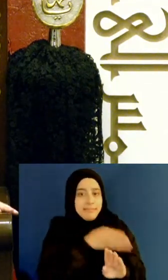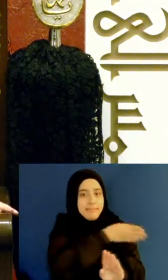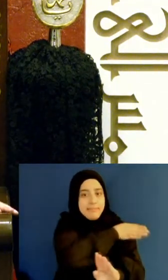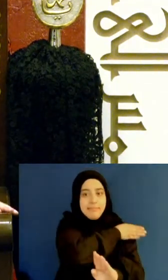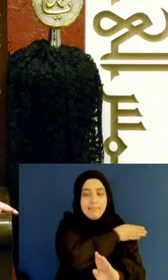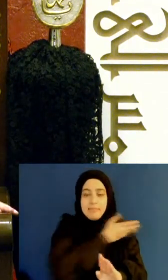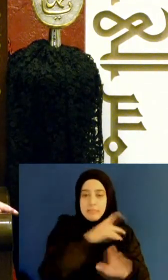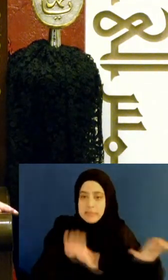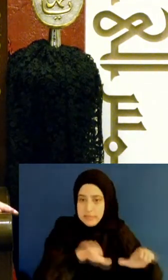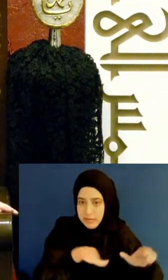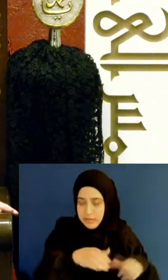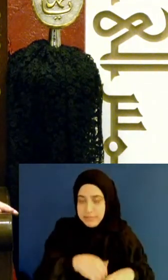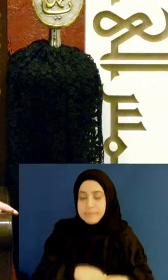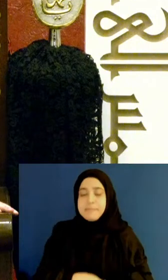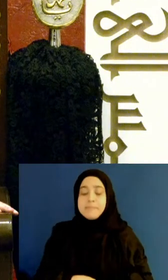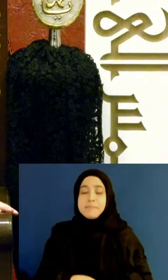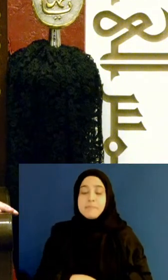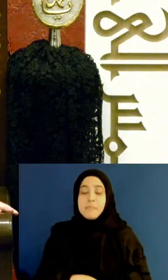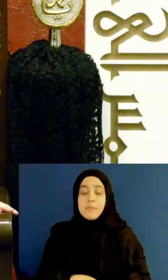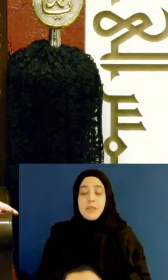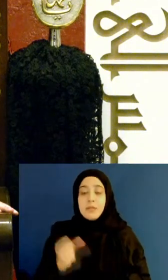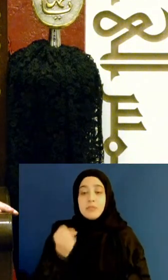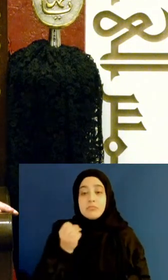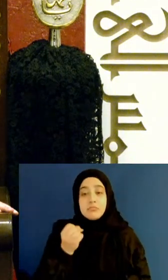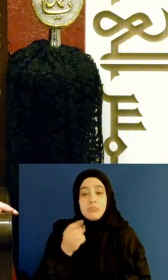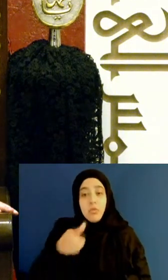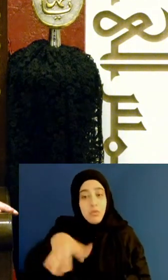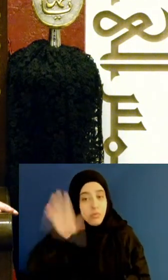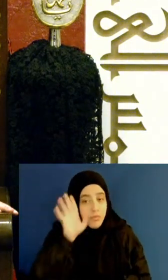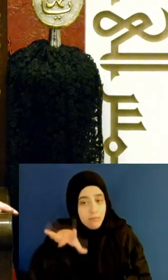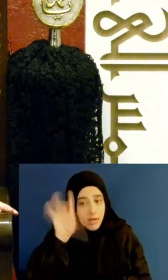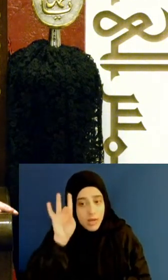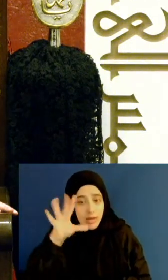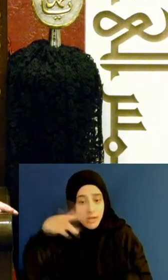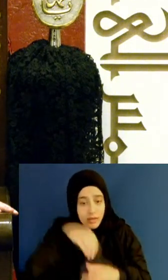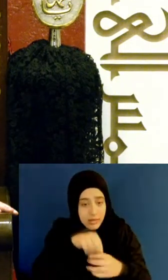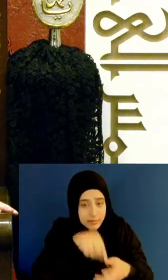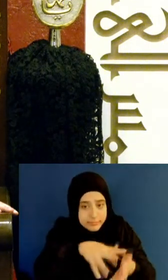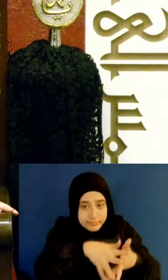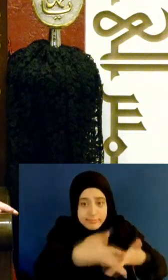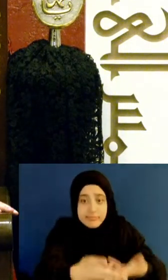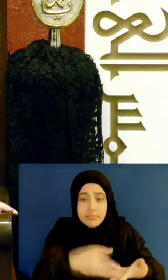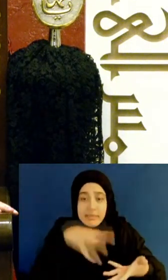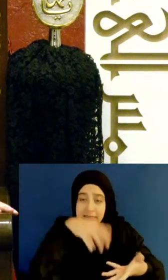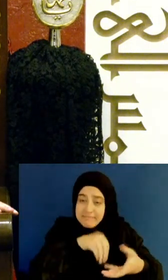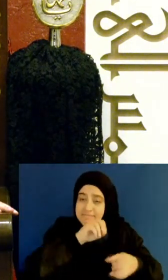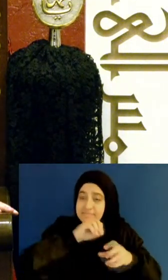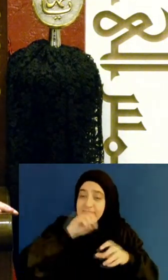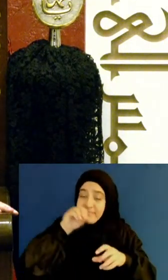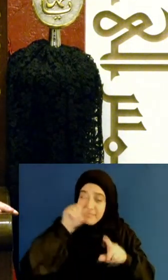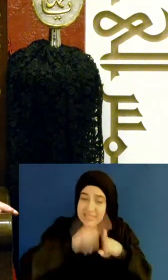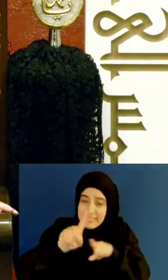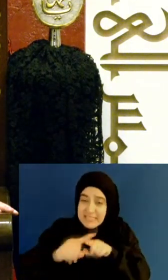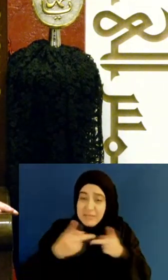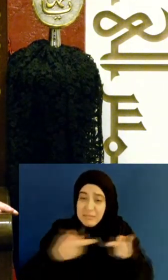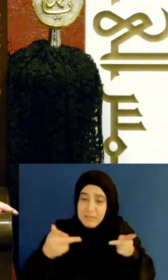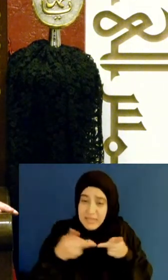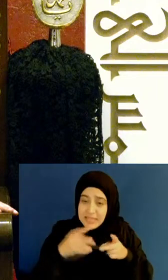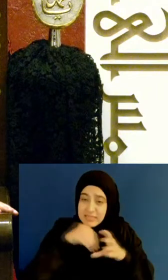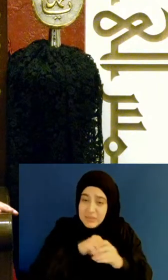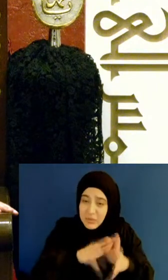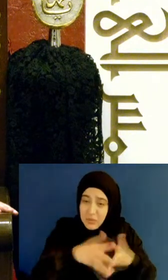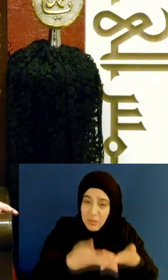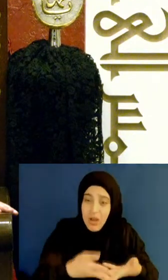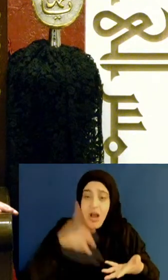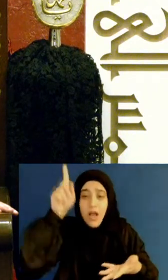bab, Allah subhanahu wa ta'ala, in numerous places within the Holy Quran, speaks